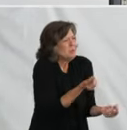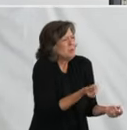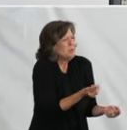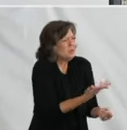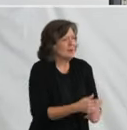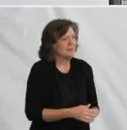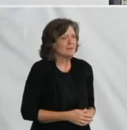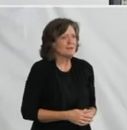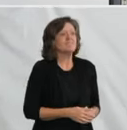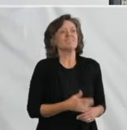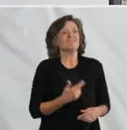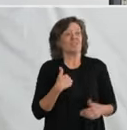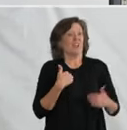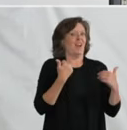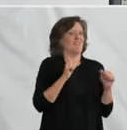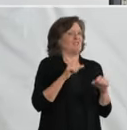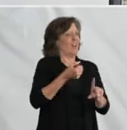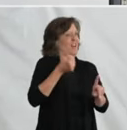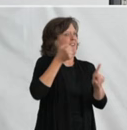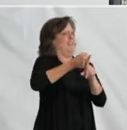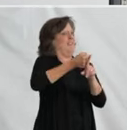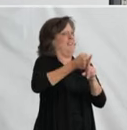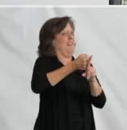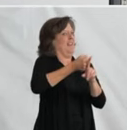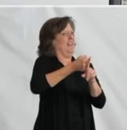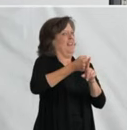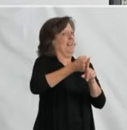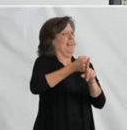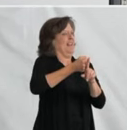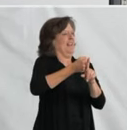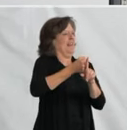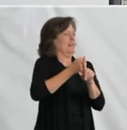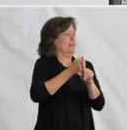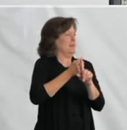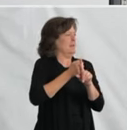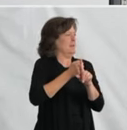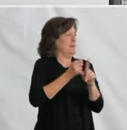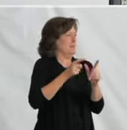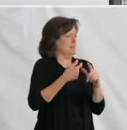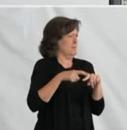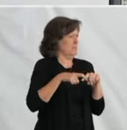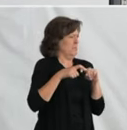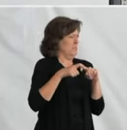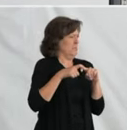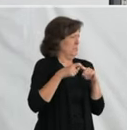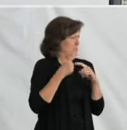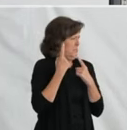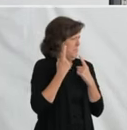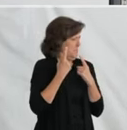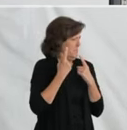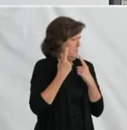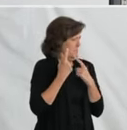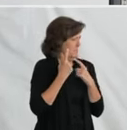doing? And he said, I was trying to hit. And then he thought about it. And he said,